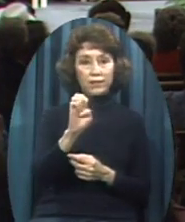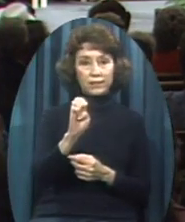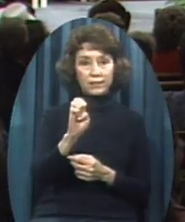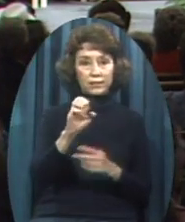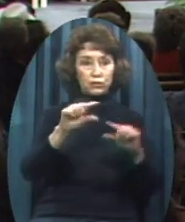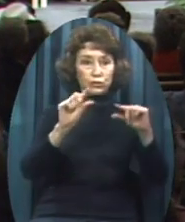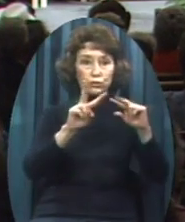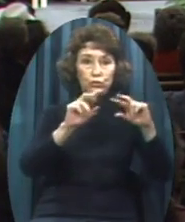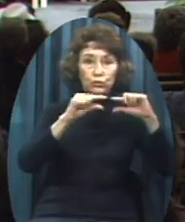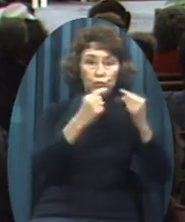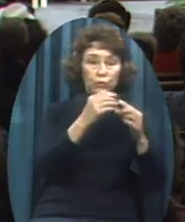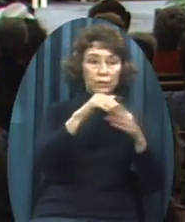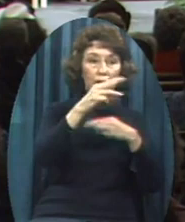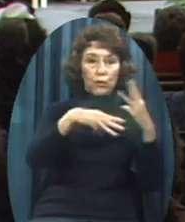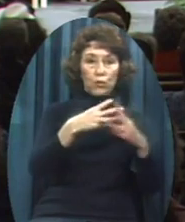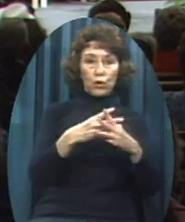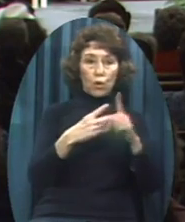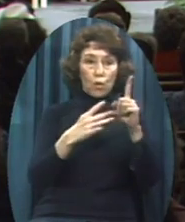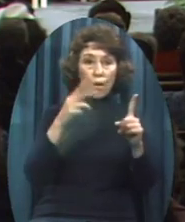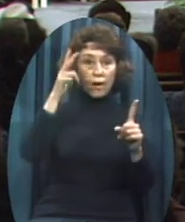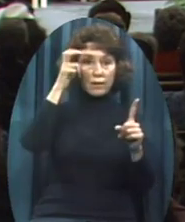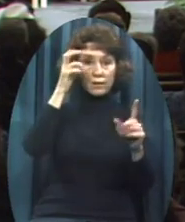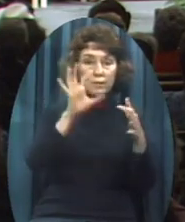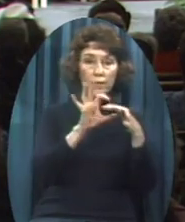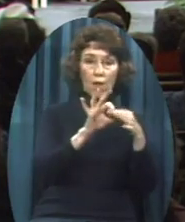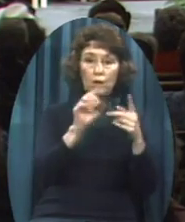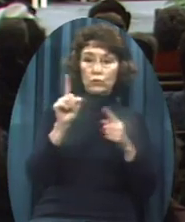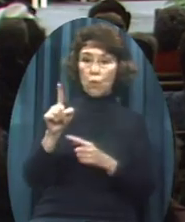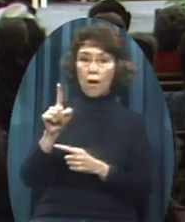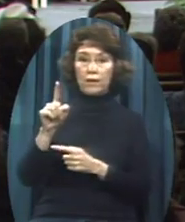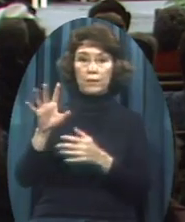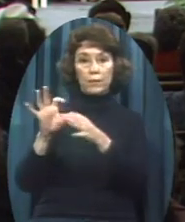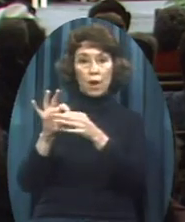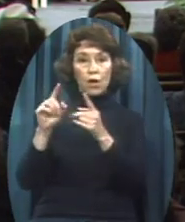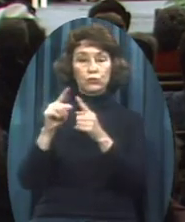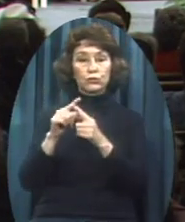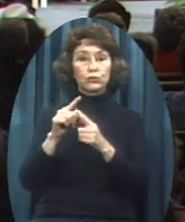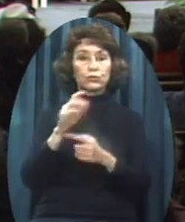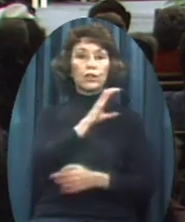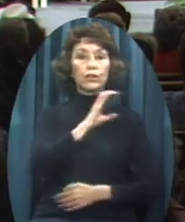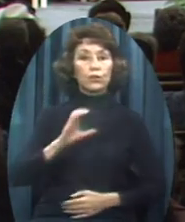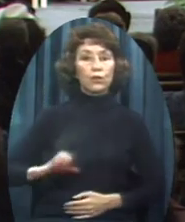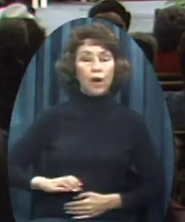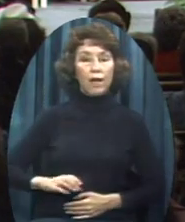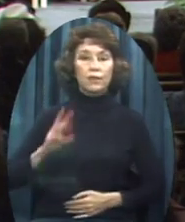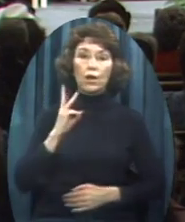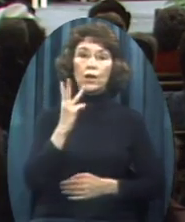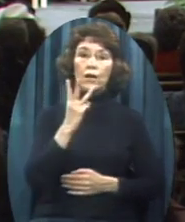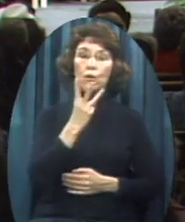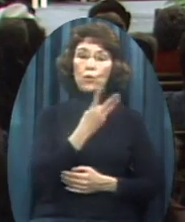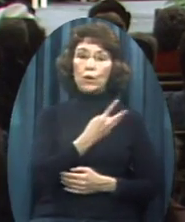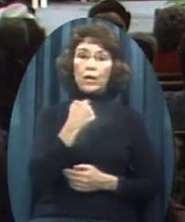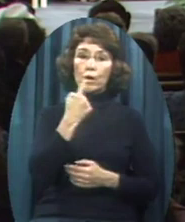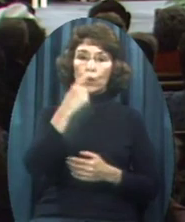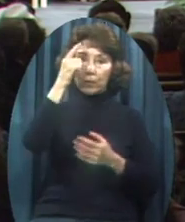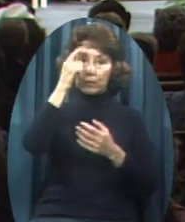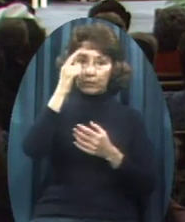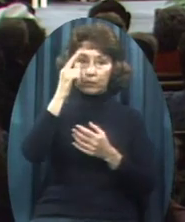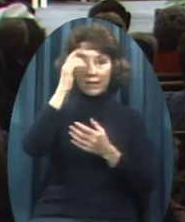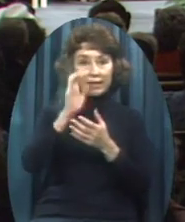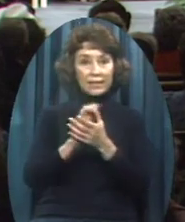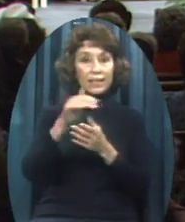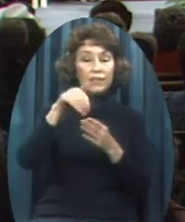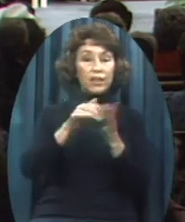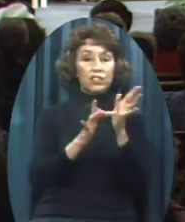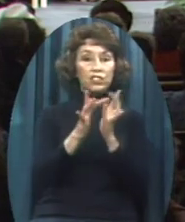Christ versus Belial. We just happen to represent one or the other. And those who belong to the family of God represent the Lord